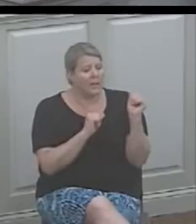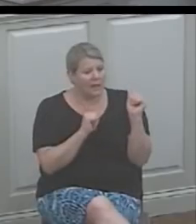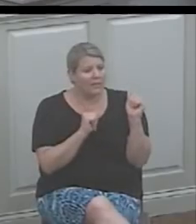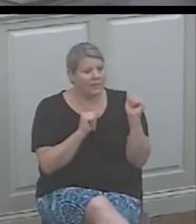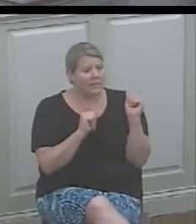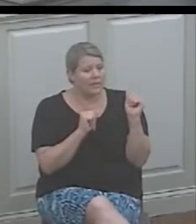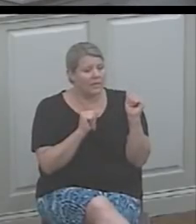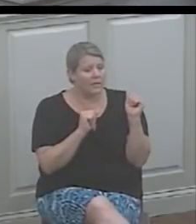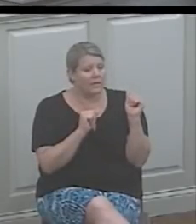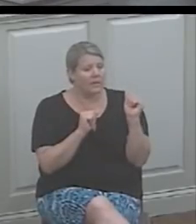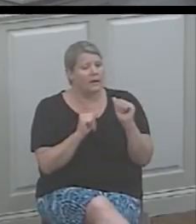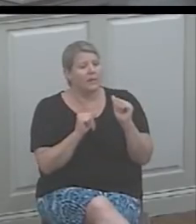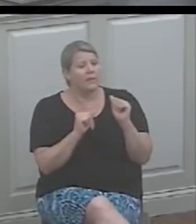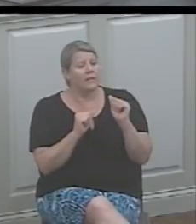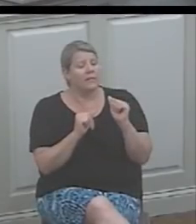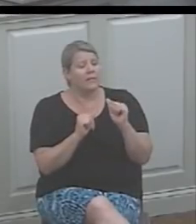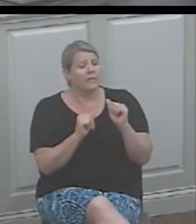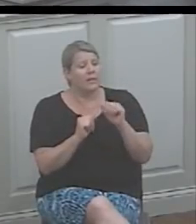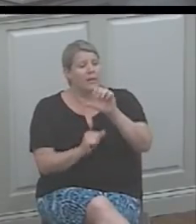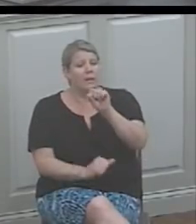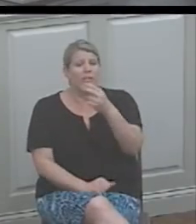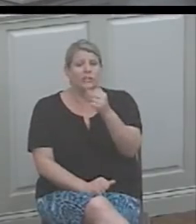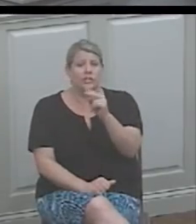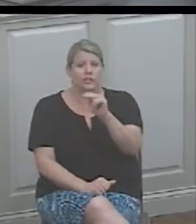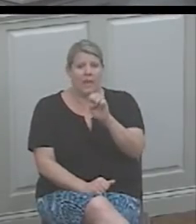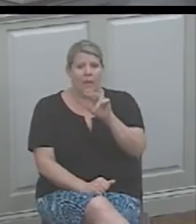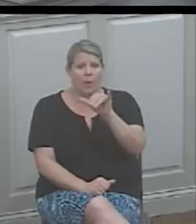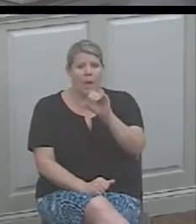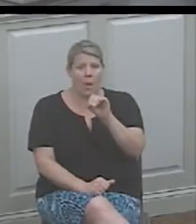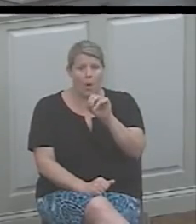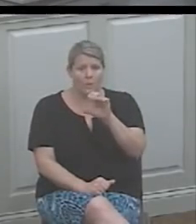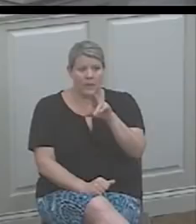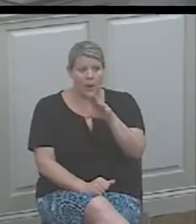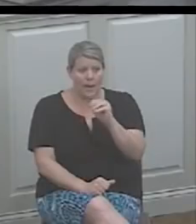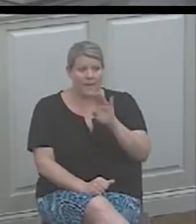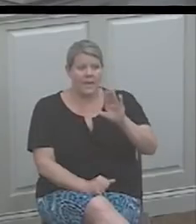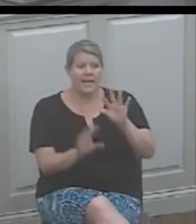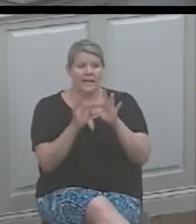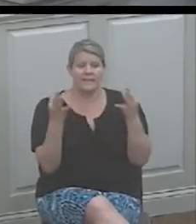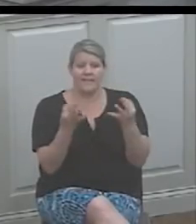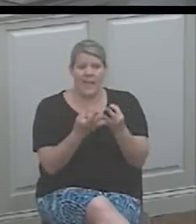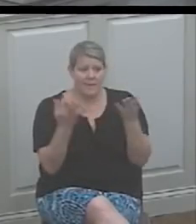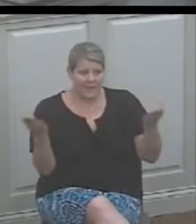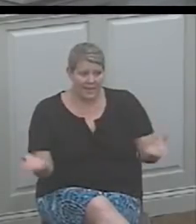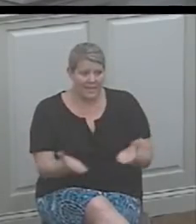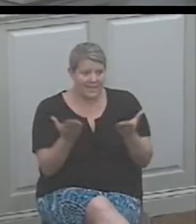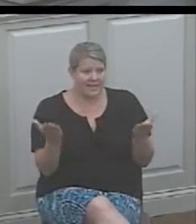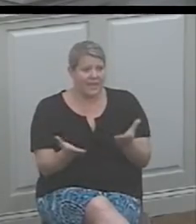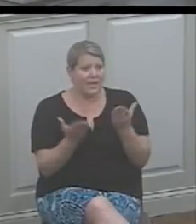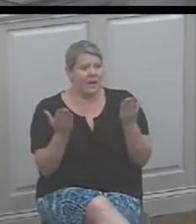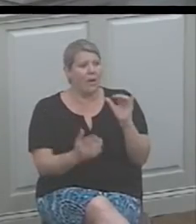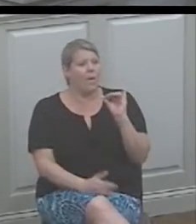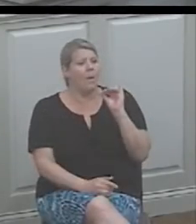Lieutenant Yocum's family, are you here? Mm-hmm. Yeah. Yeah. No kidding. I'm connecting